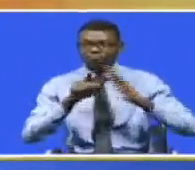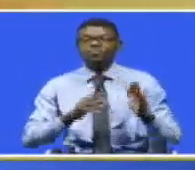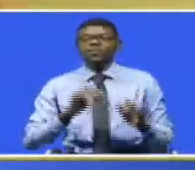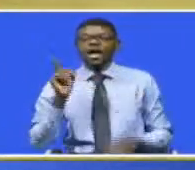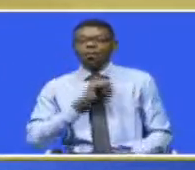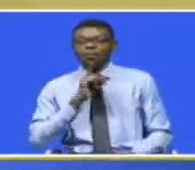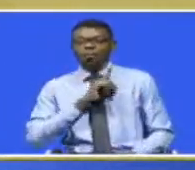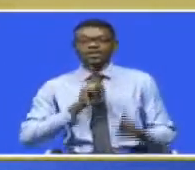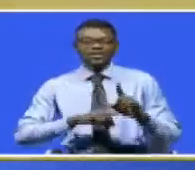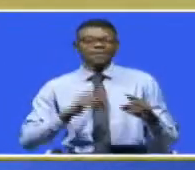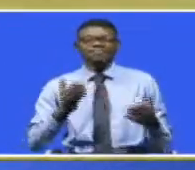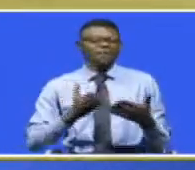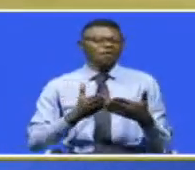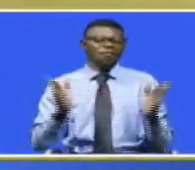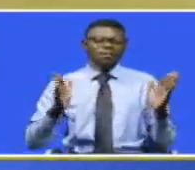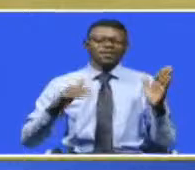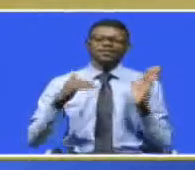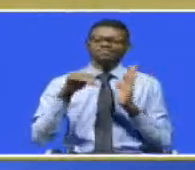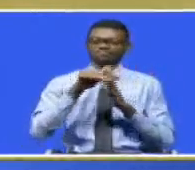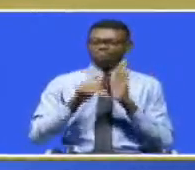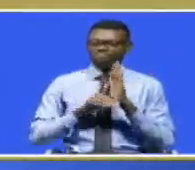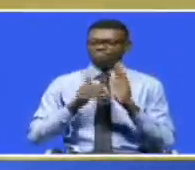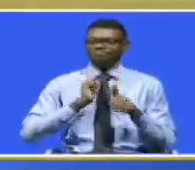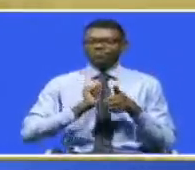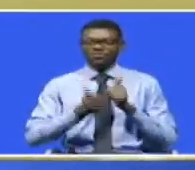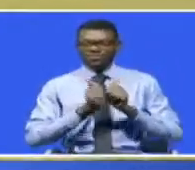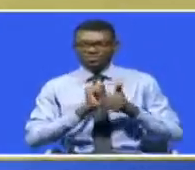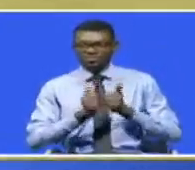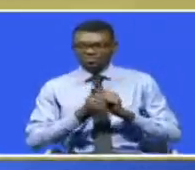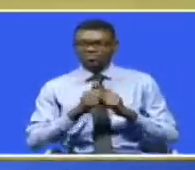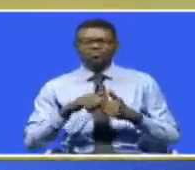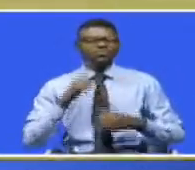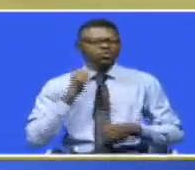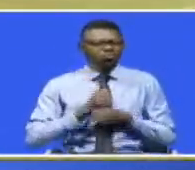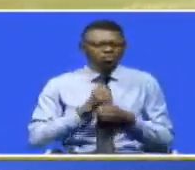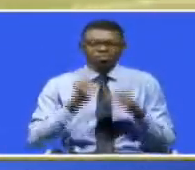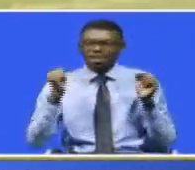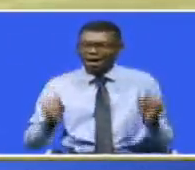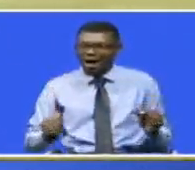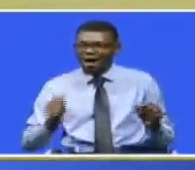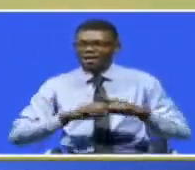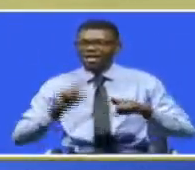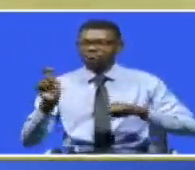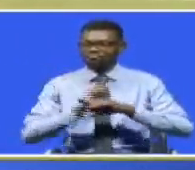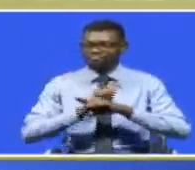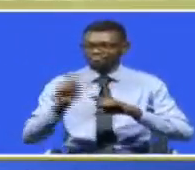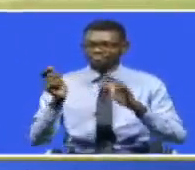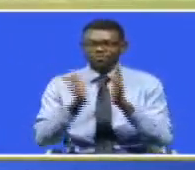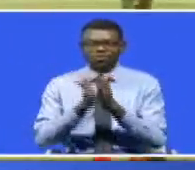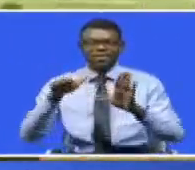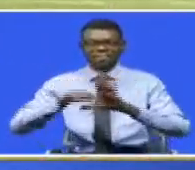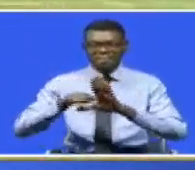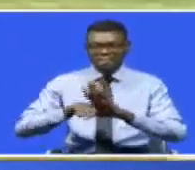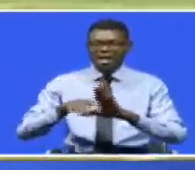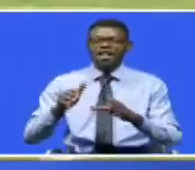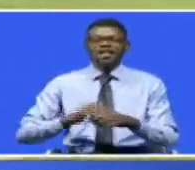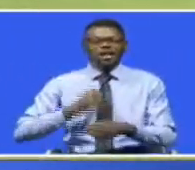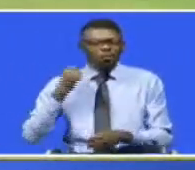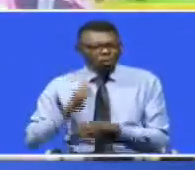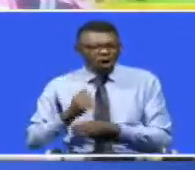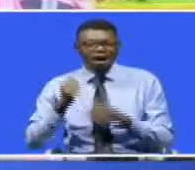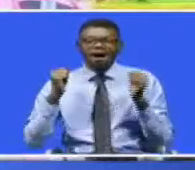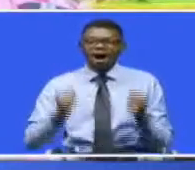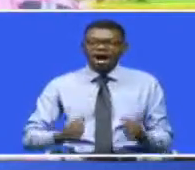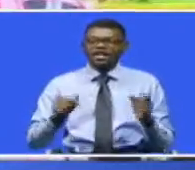Ni kujipush kabisa ukiangalia venye na work na team yetu pia. Wase kila siku tukitrain, tunajipush kabisa. Alafu hiyo